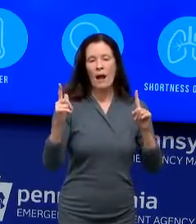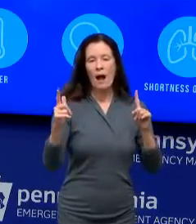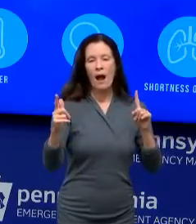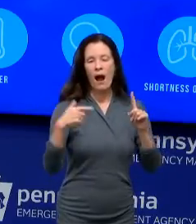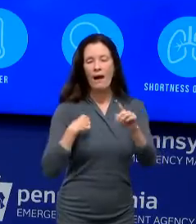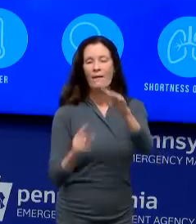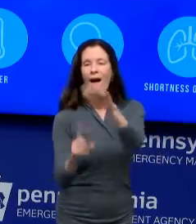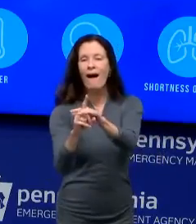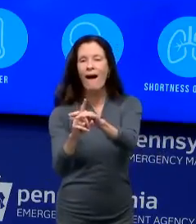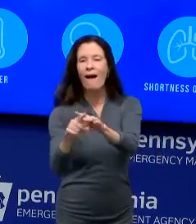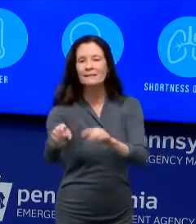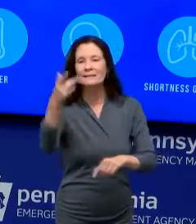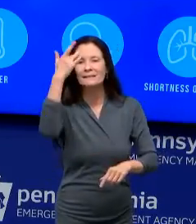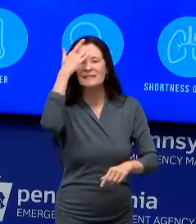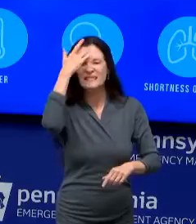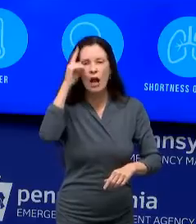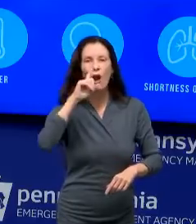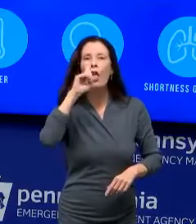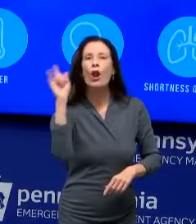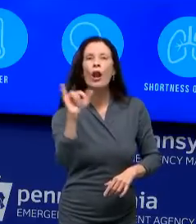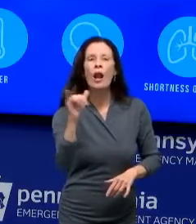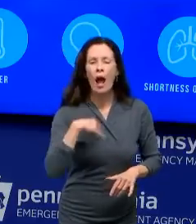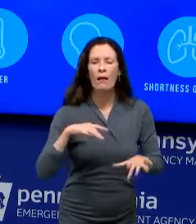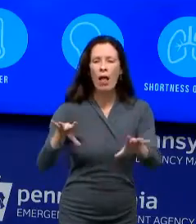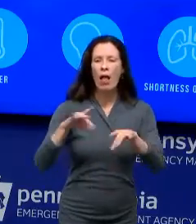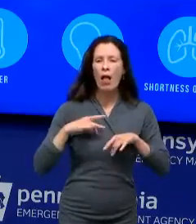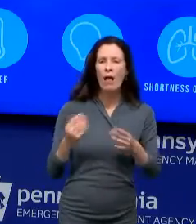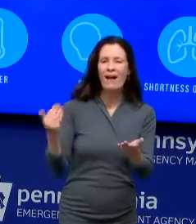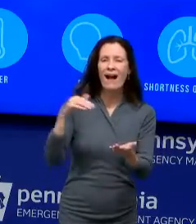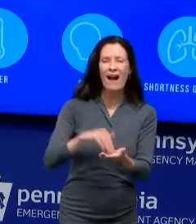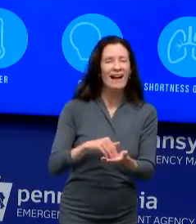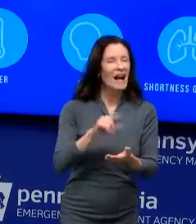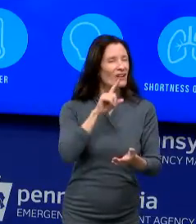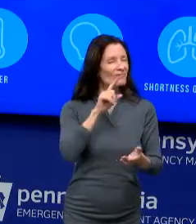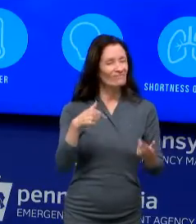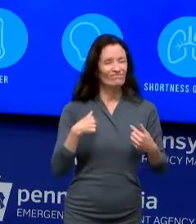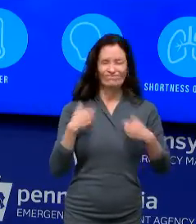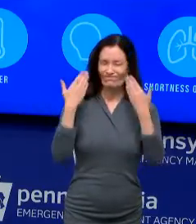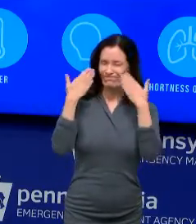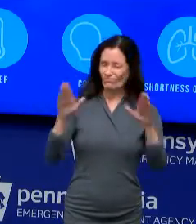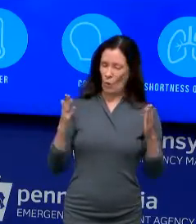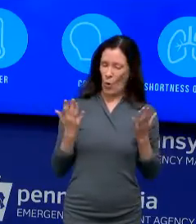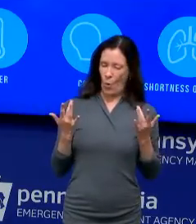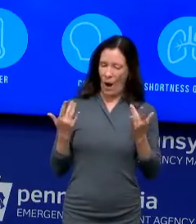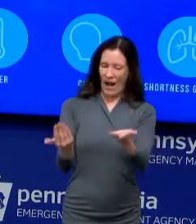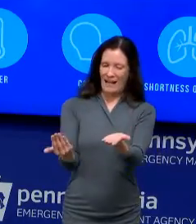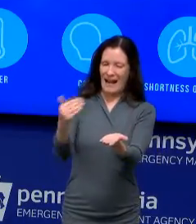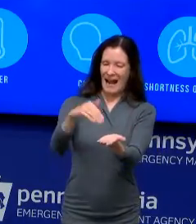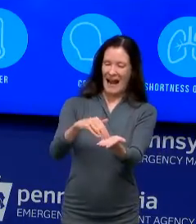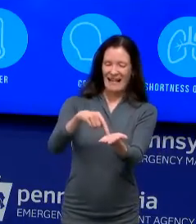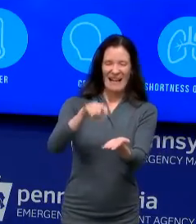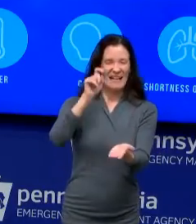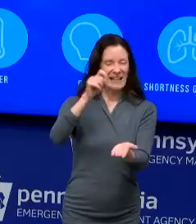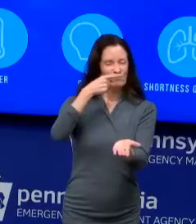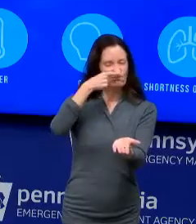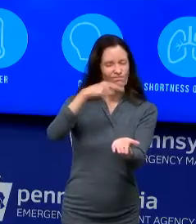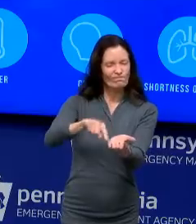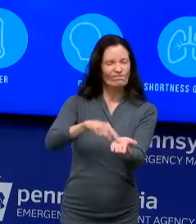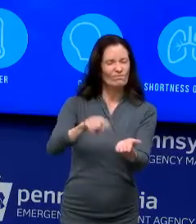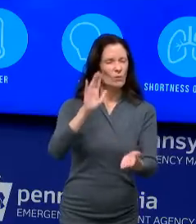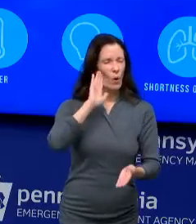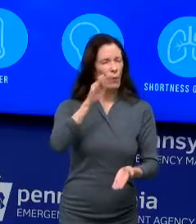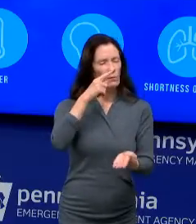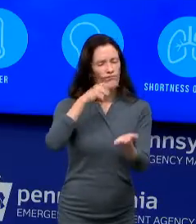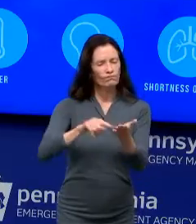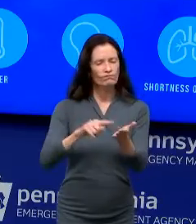repeated. From the Citizen's Voice, is there anything in addition to a prescription that people need to bring to the Wilkes-Barre testing